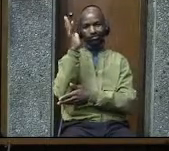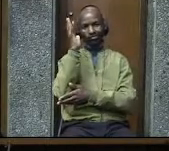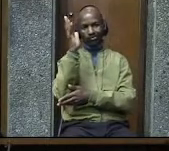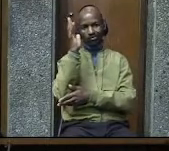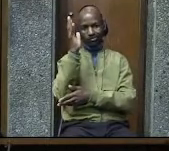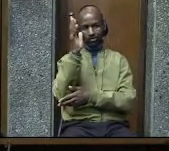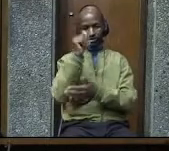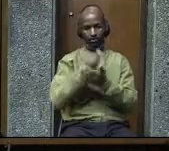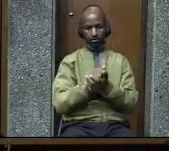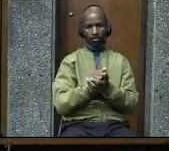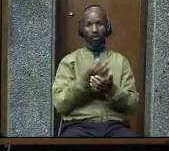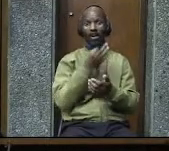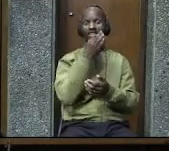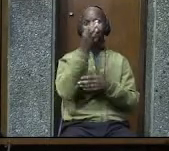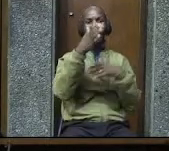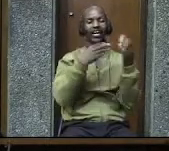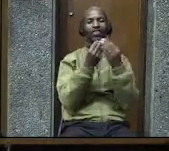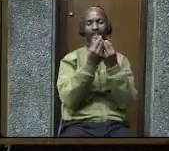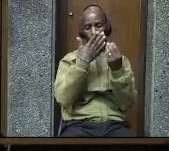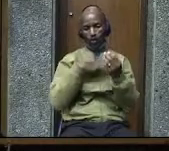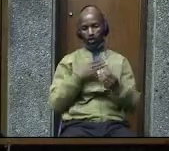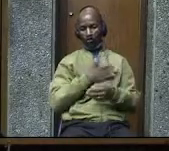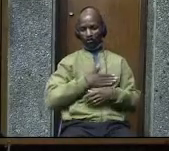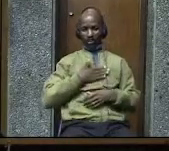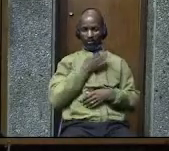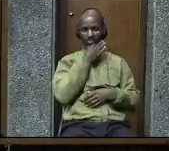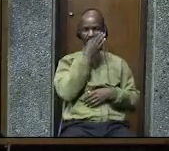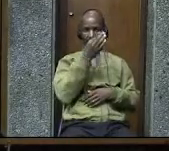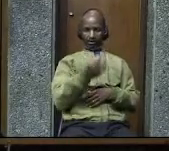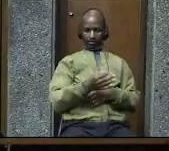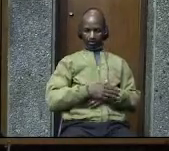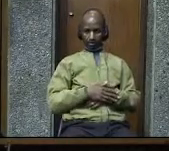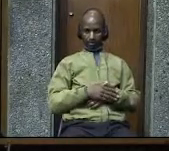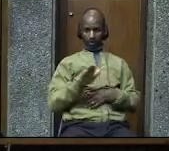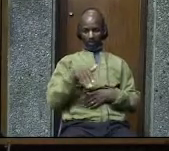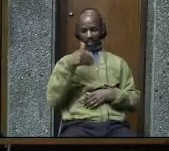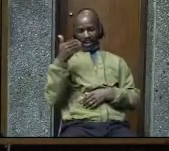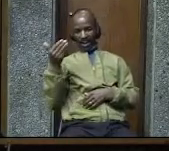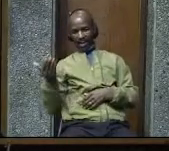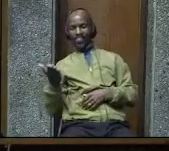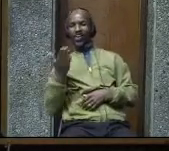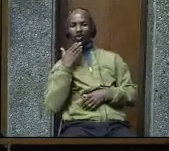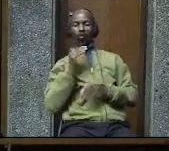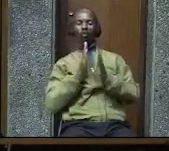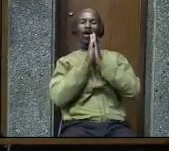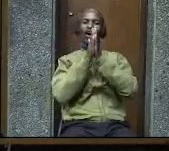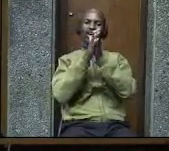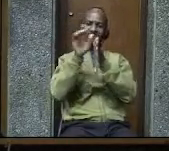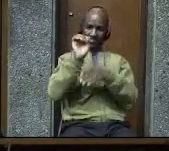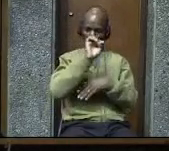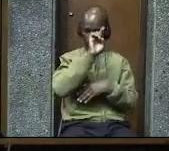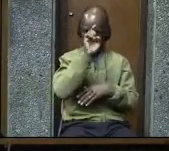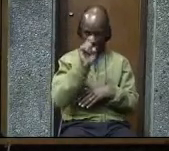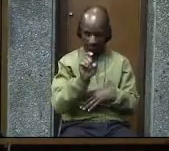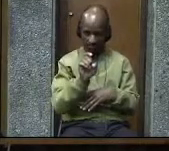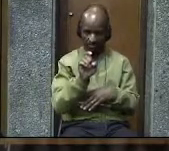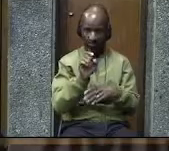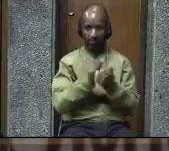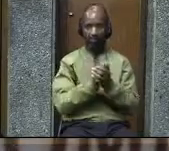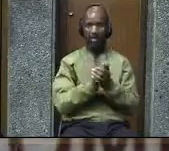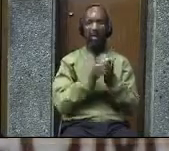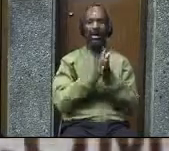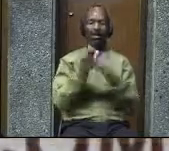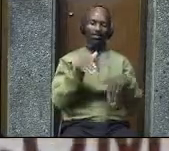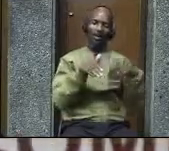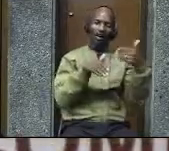presentations and saying whatever that you feel. There were others who asked questions, and there